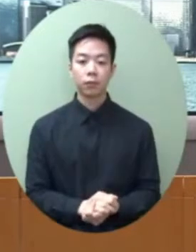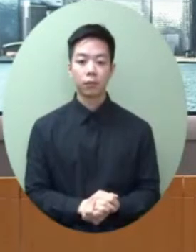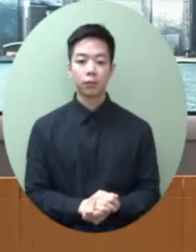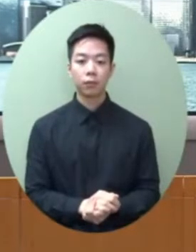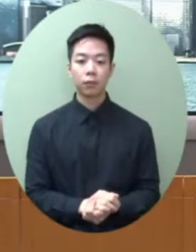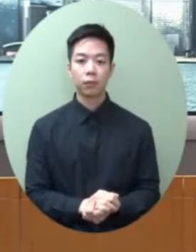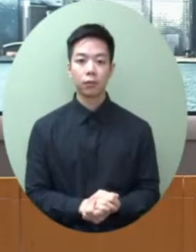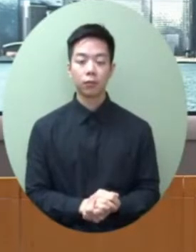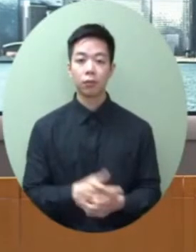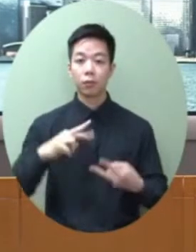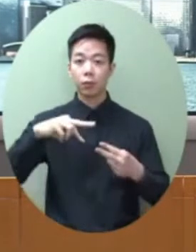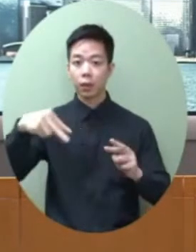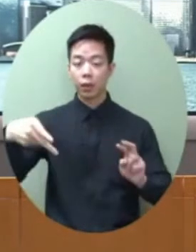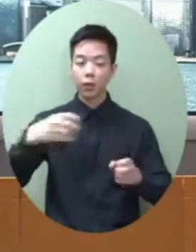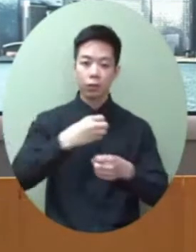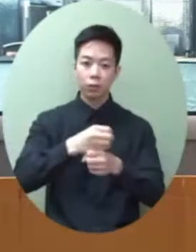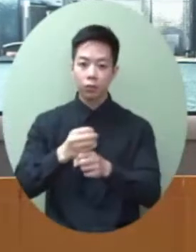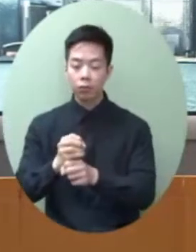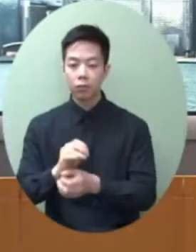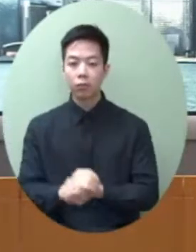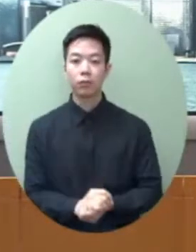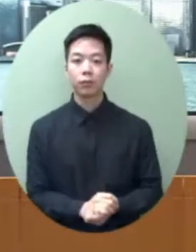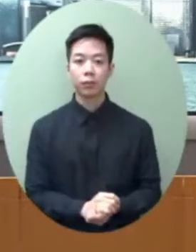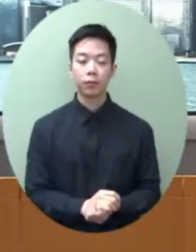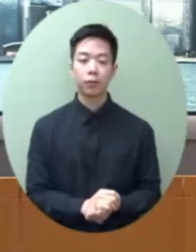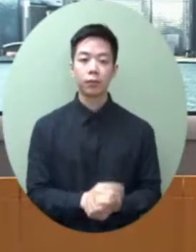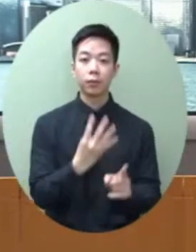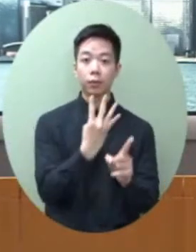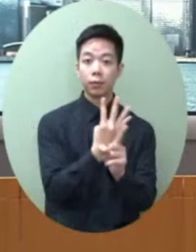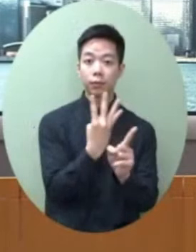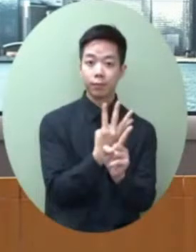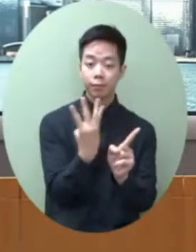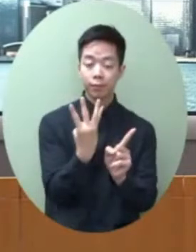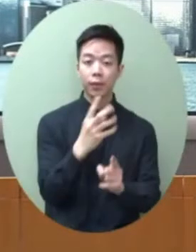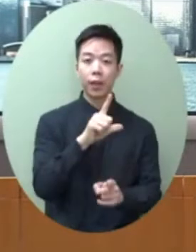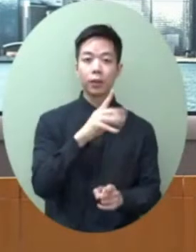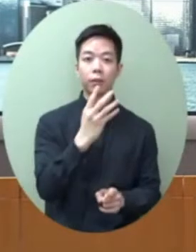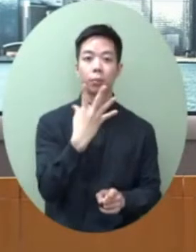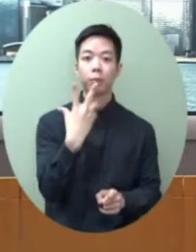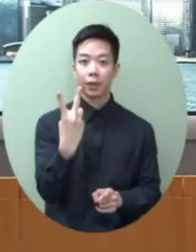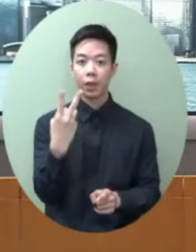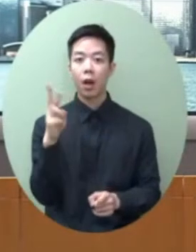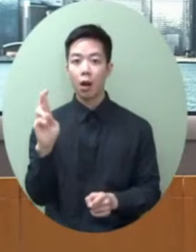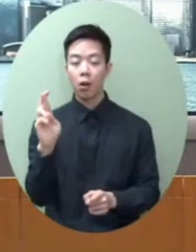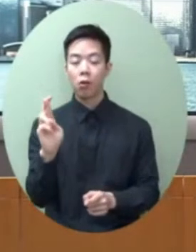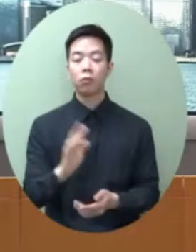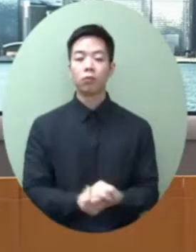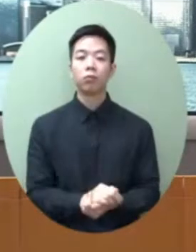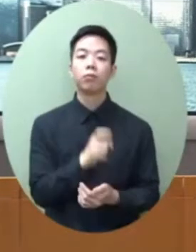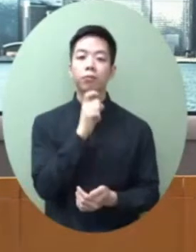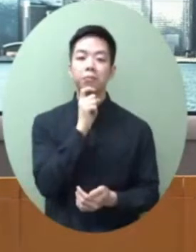1,345 cases are local cases, of which 14 of those care